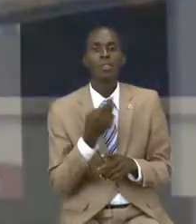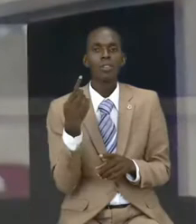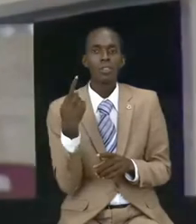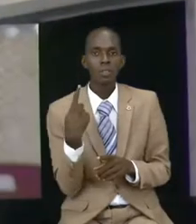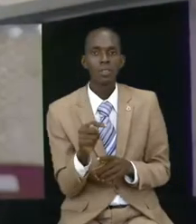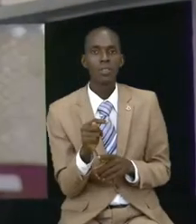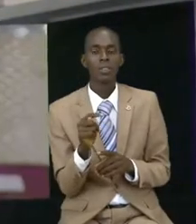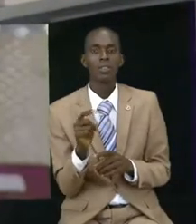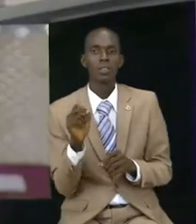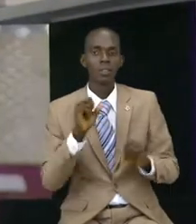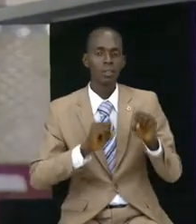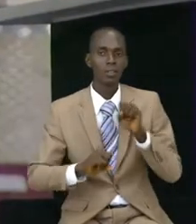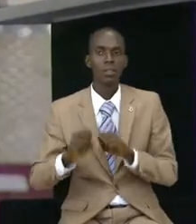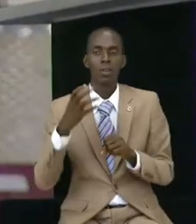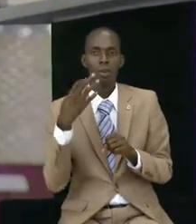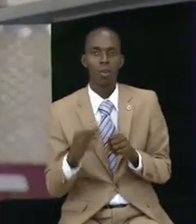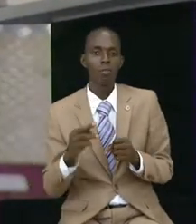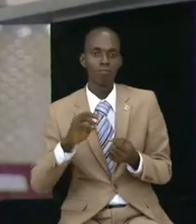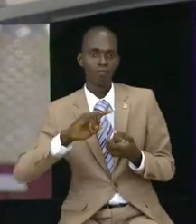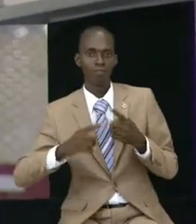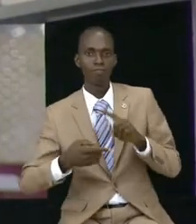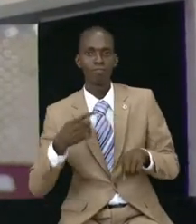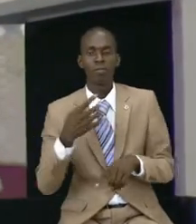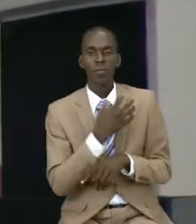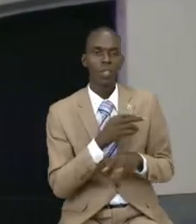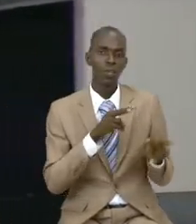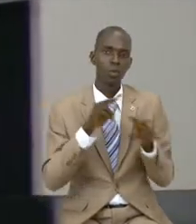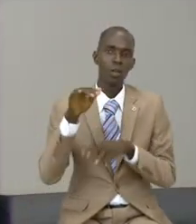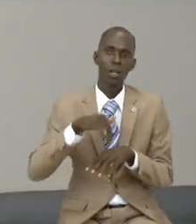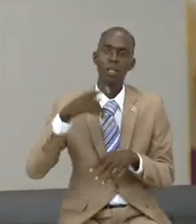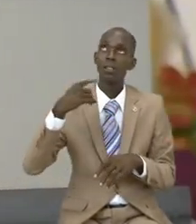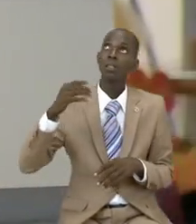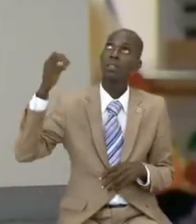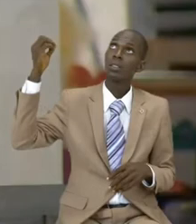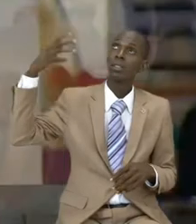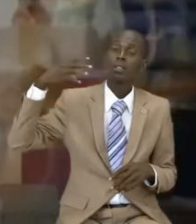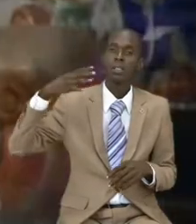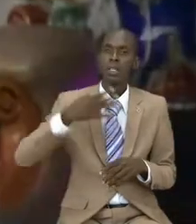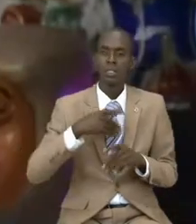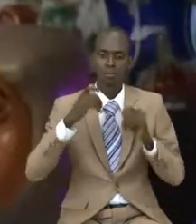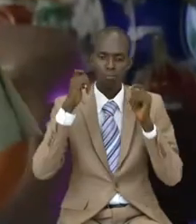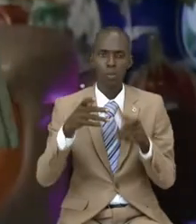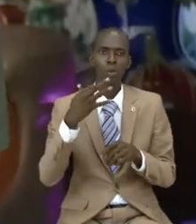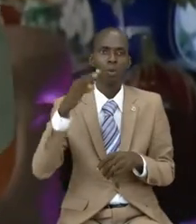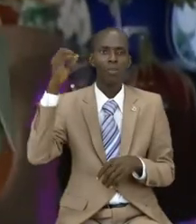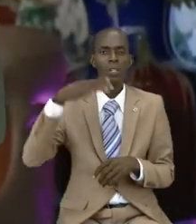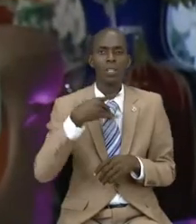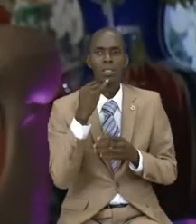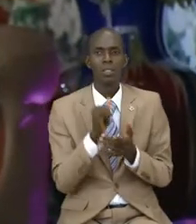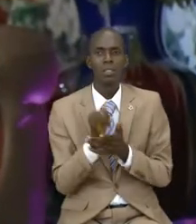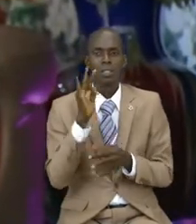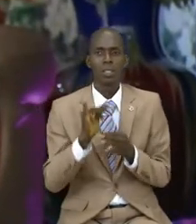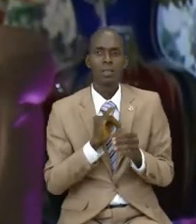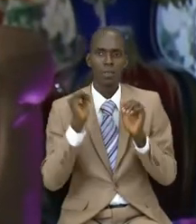of relativity. And he looked at the light and the speed of light, and he said, if I could